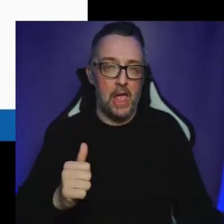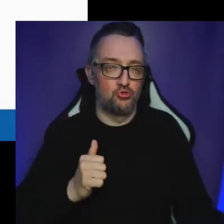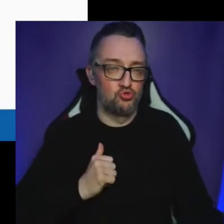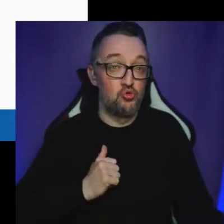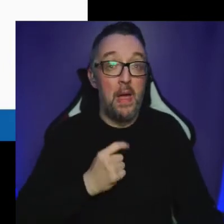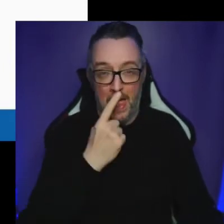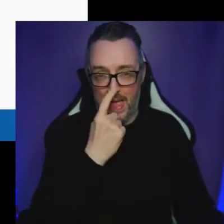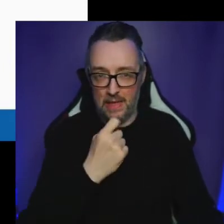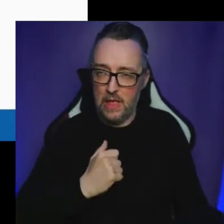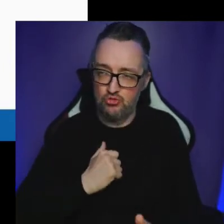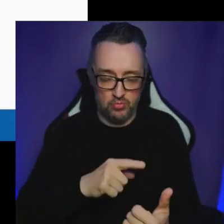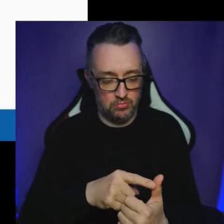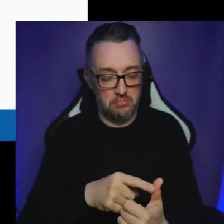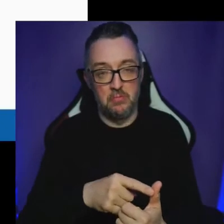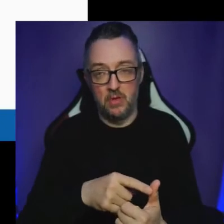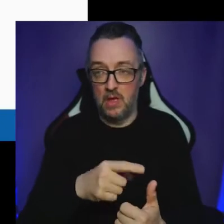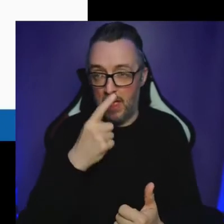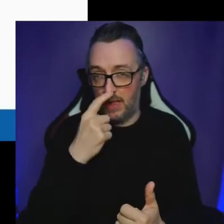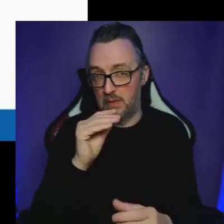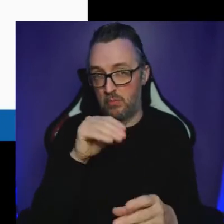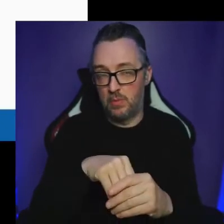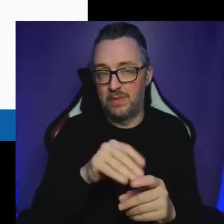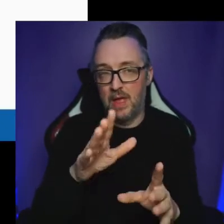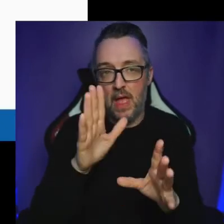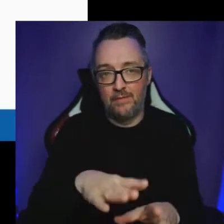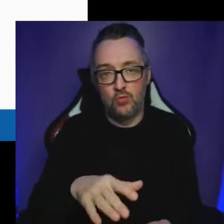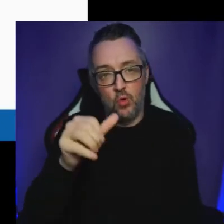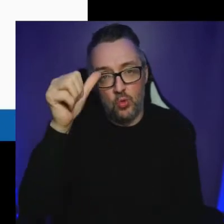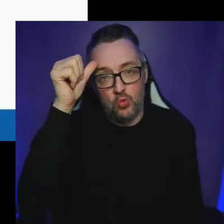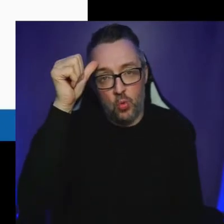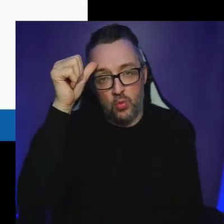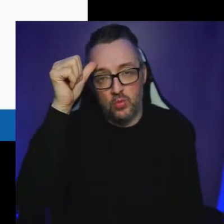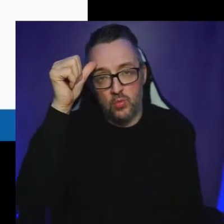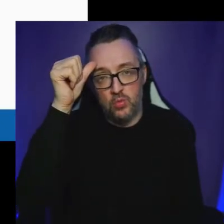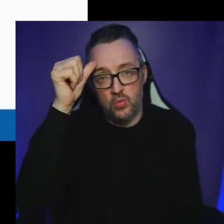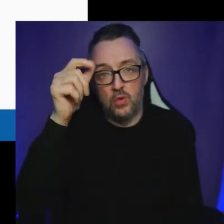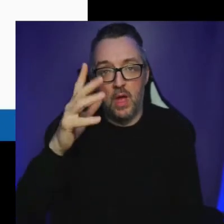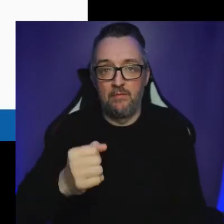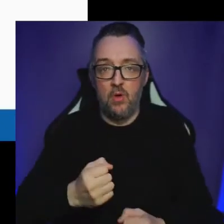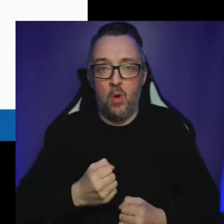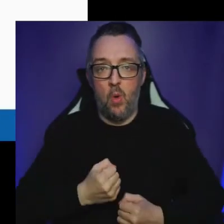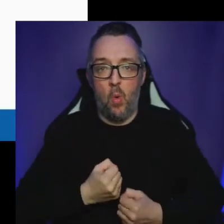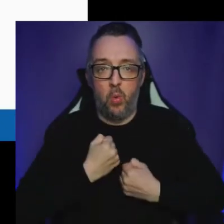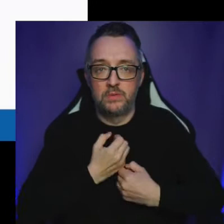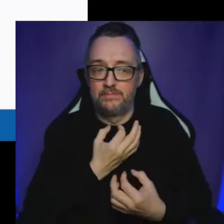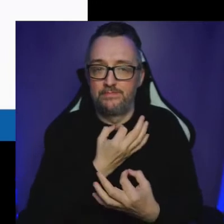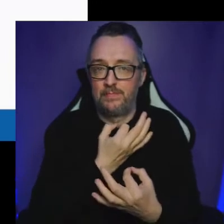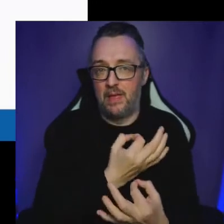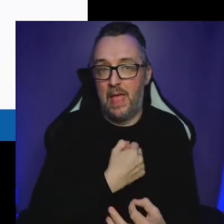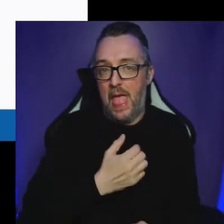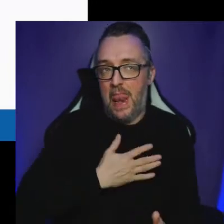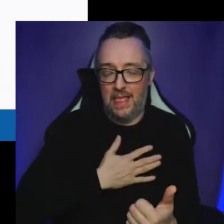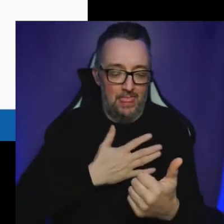that I could bring to that, but I need to always be aware of that I have my own biases, I have my own likes,